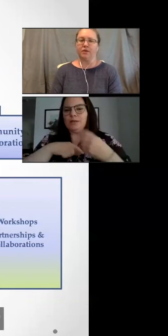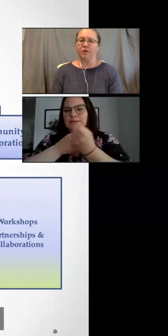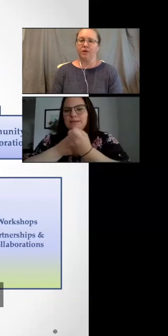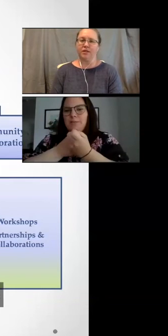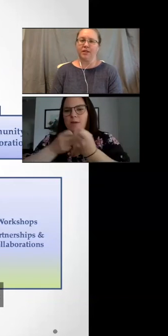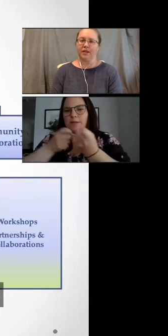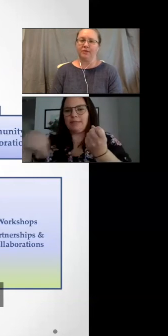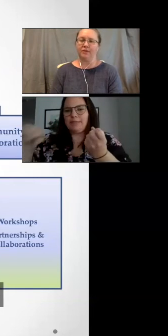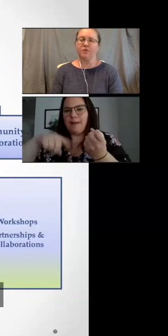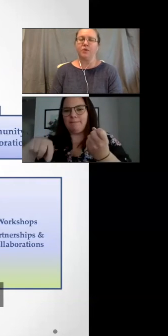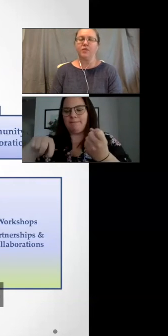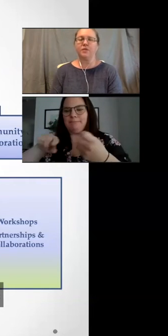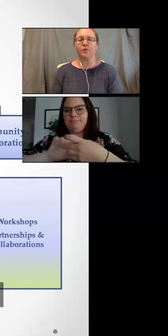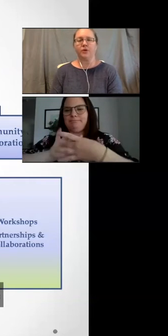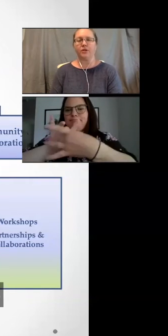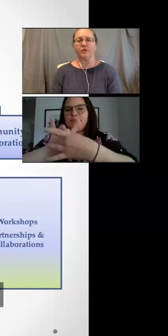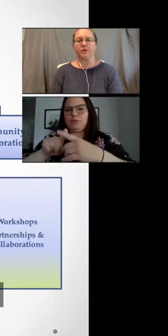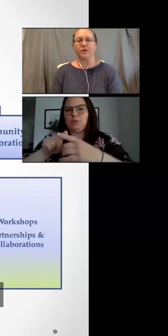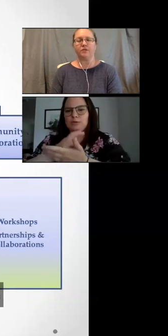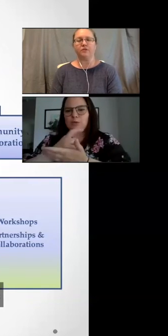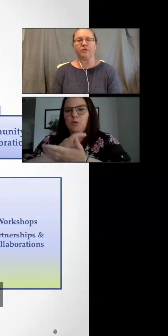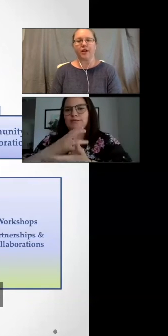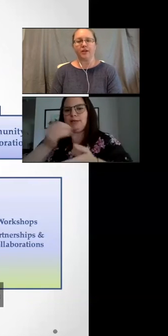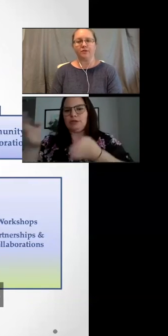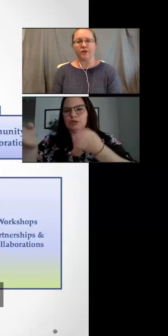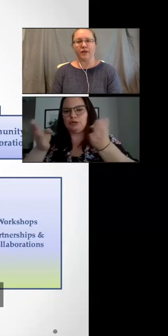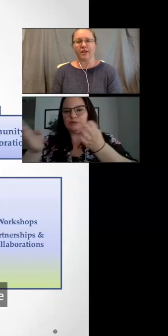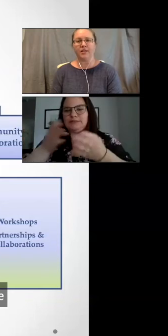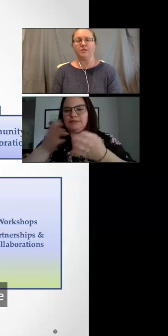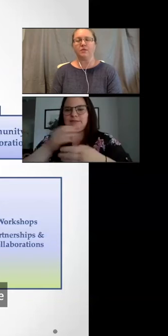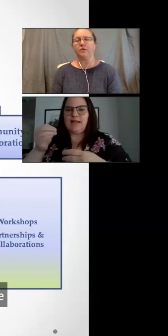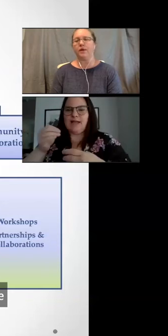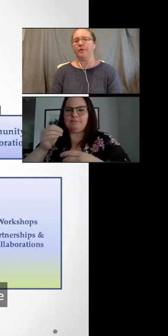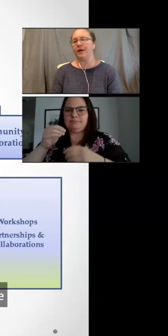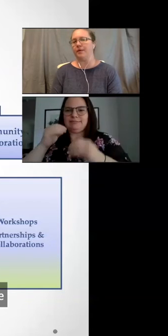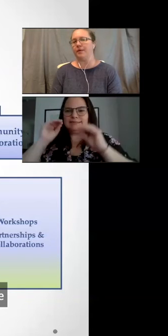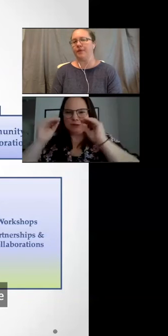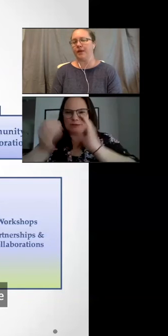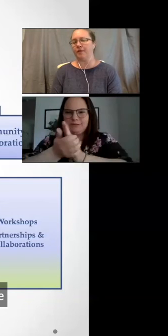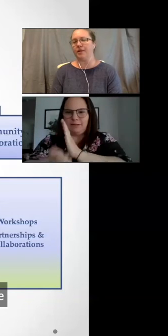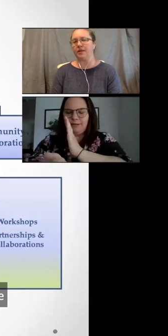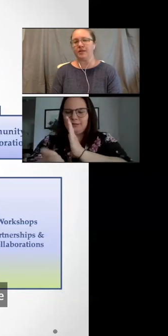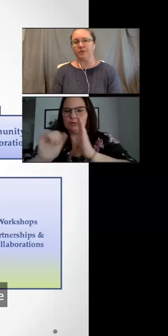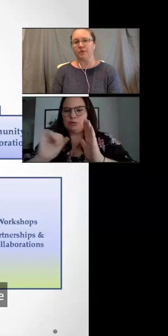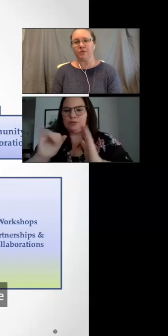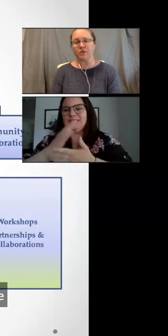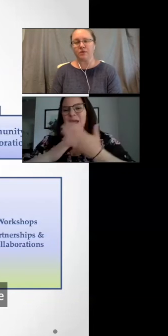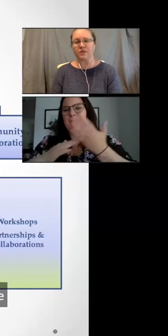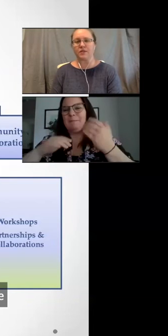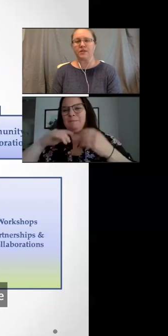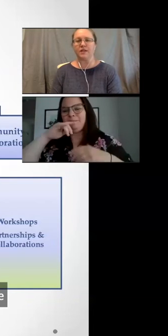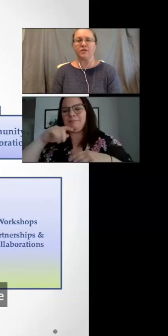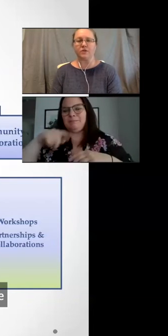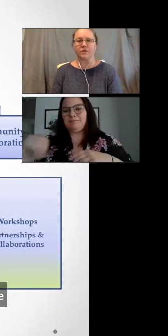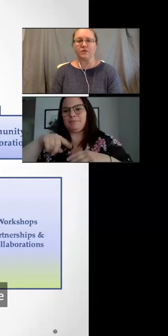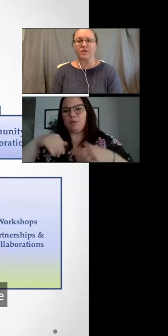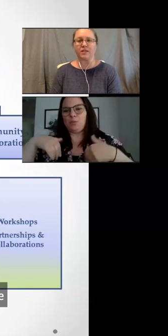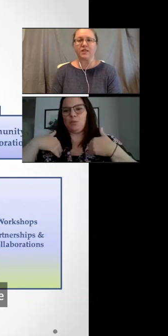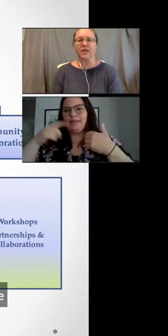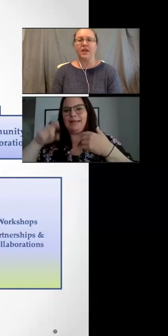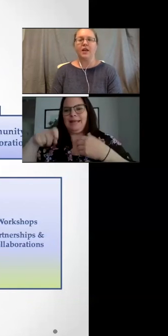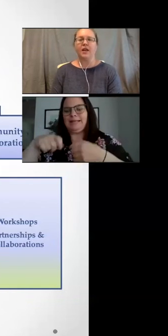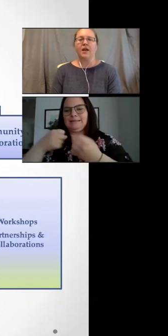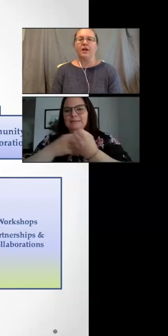what they really want in life. And so we support youth in a variety of ways by connecting them with resources and other